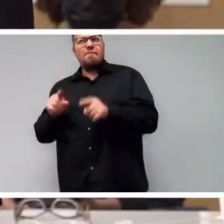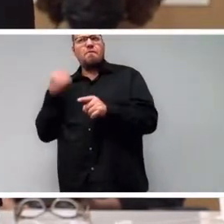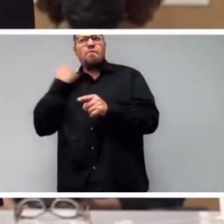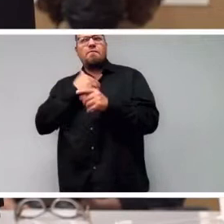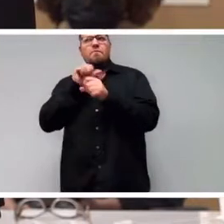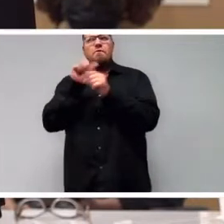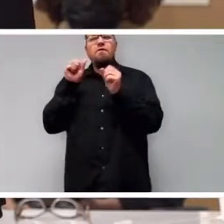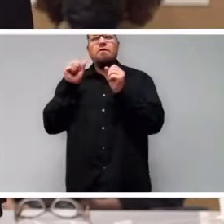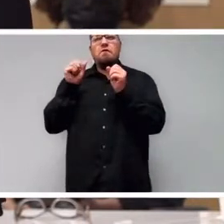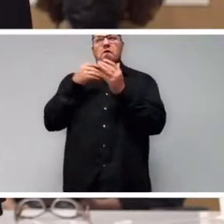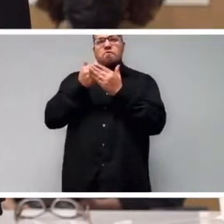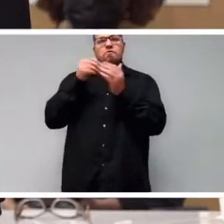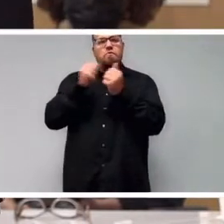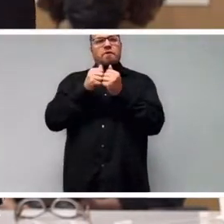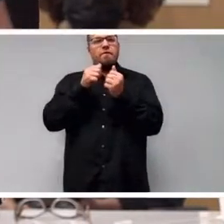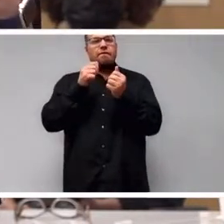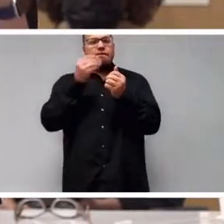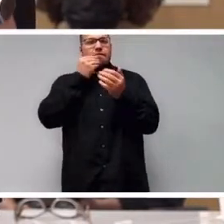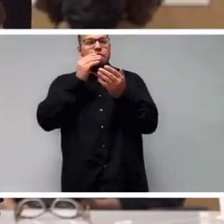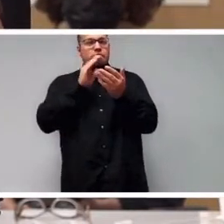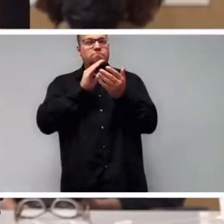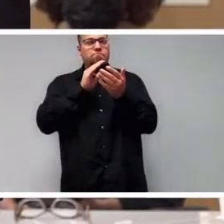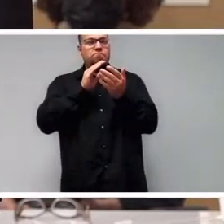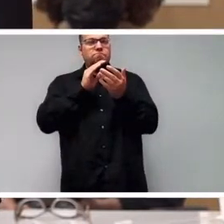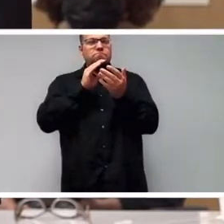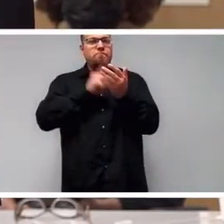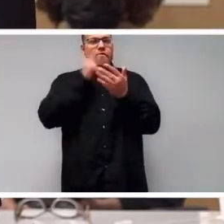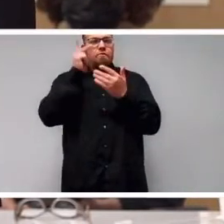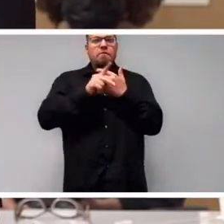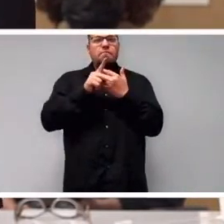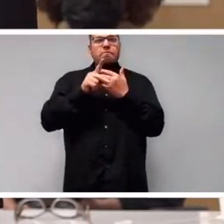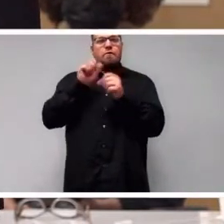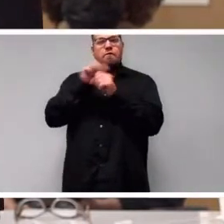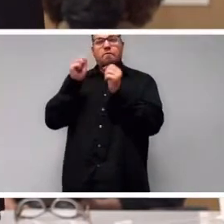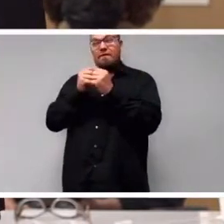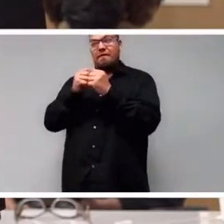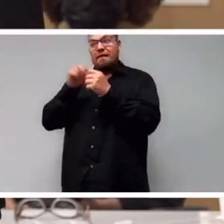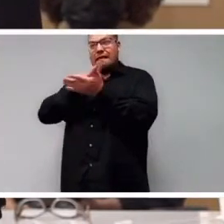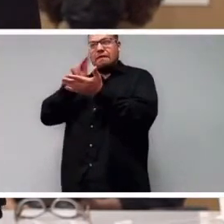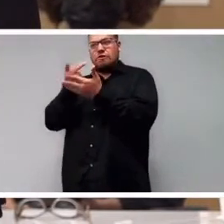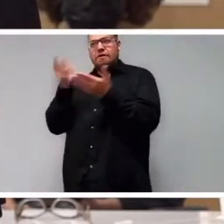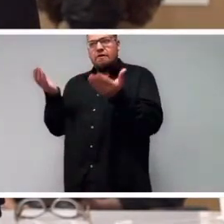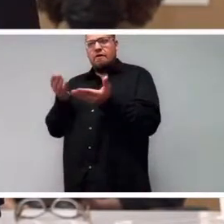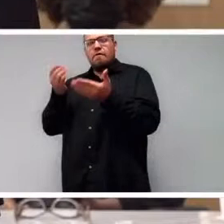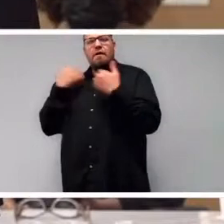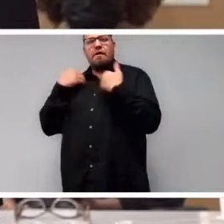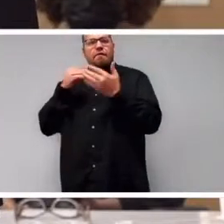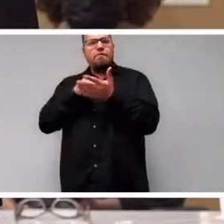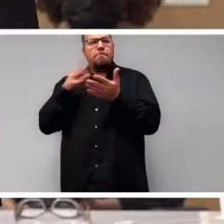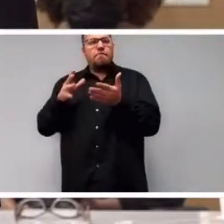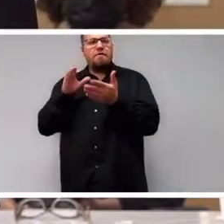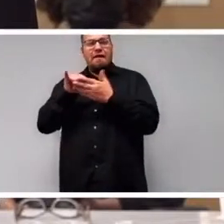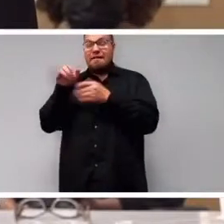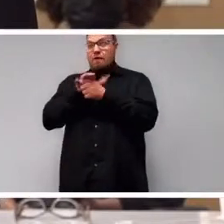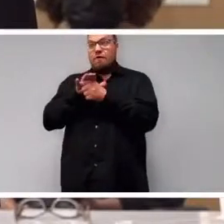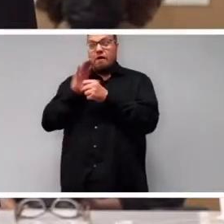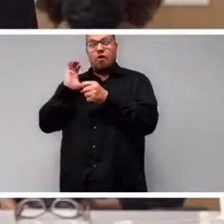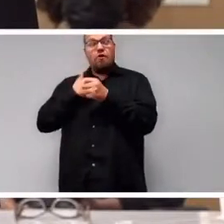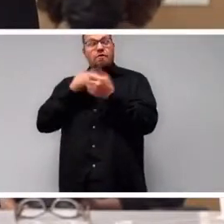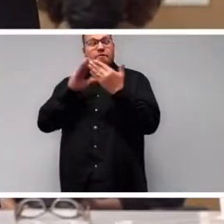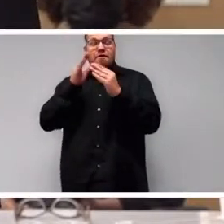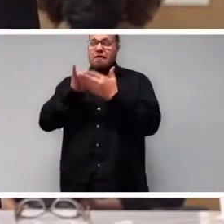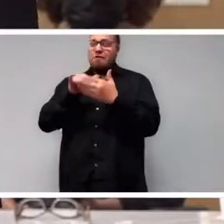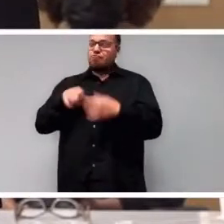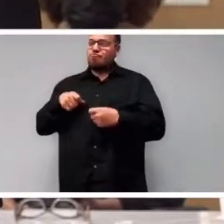culinary program around access to the commercial kitchen here. So we have students, that's an area in our community that we really struggle to